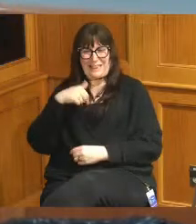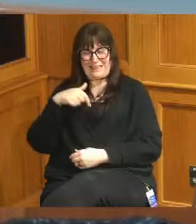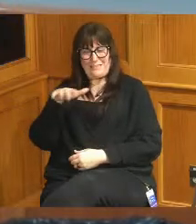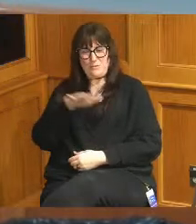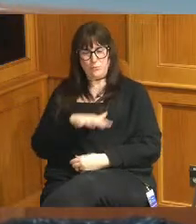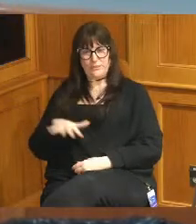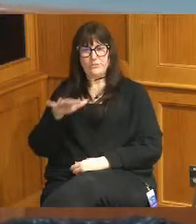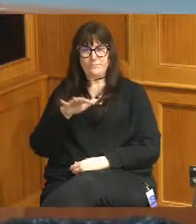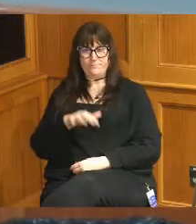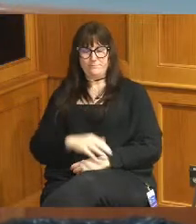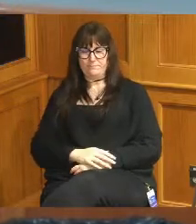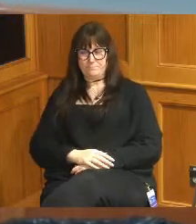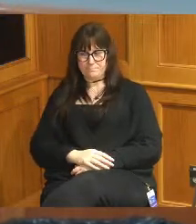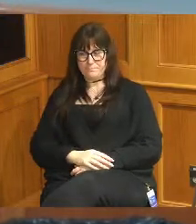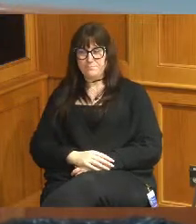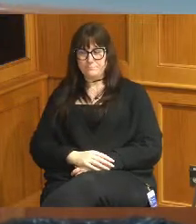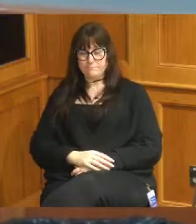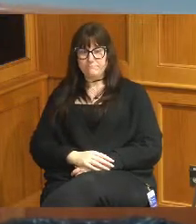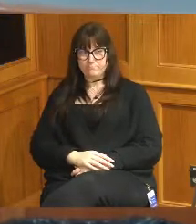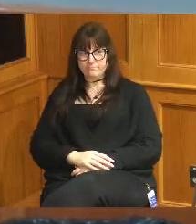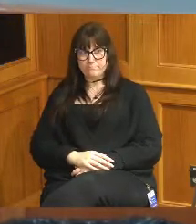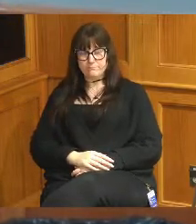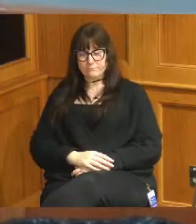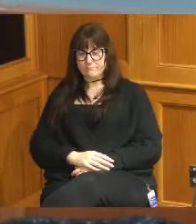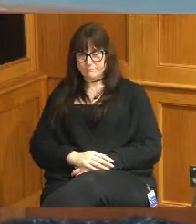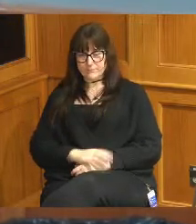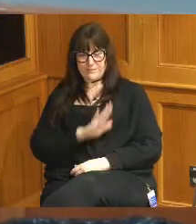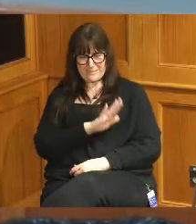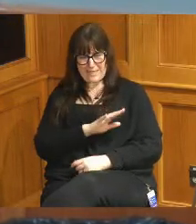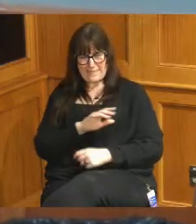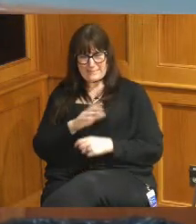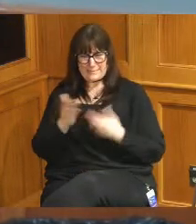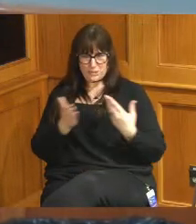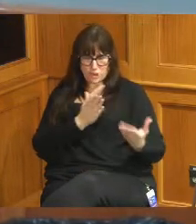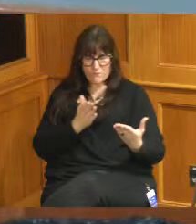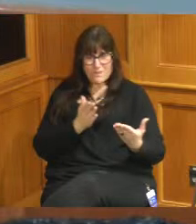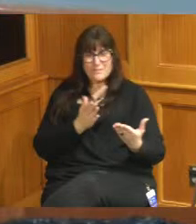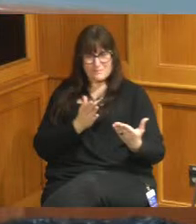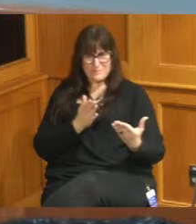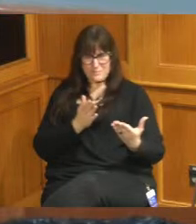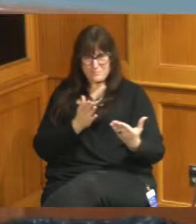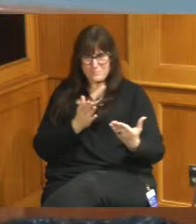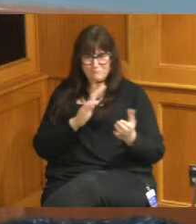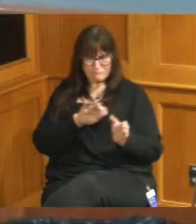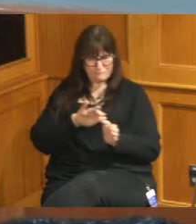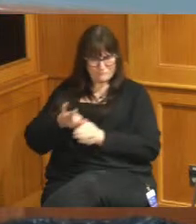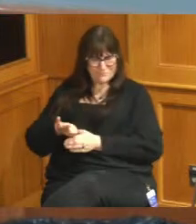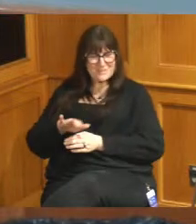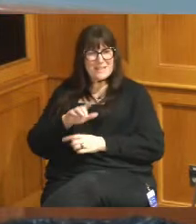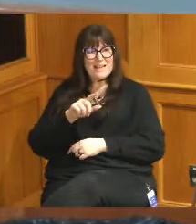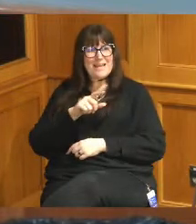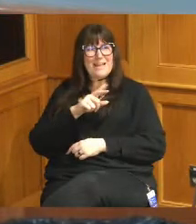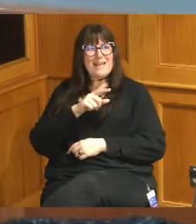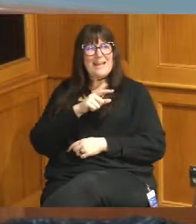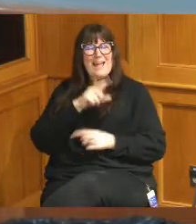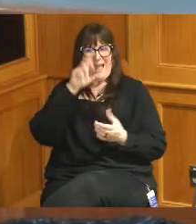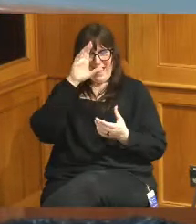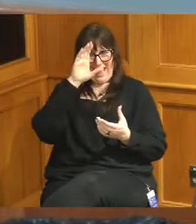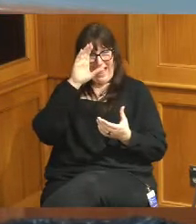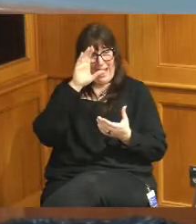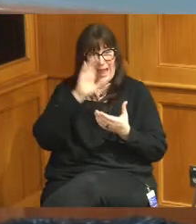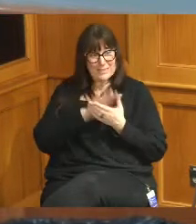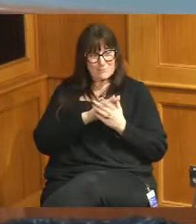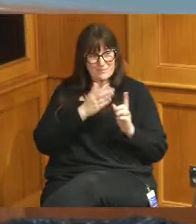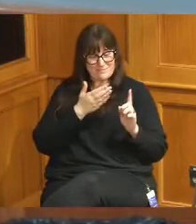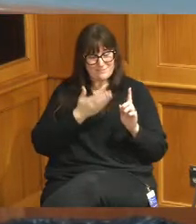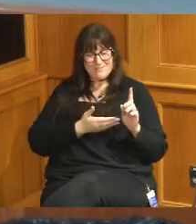region. Beyond his professional service, Dr. Walker is a devoted husband to the First Lady, Ms. Keisha, she's